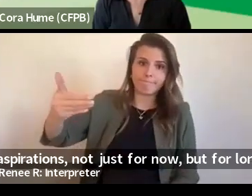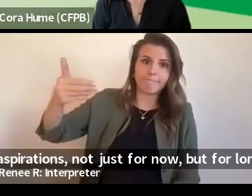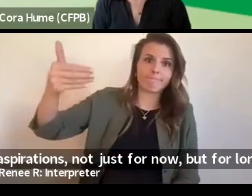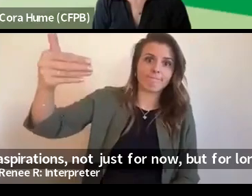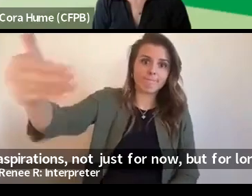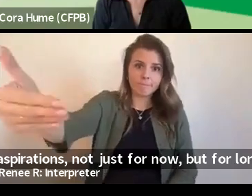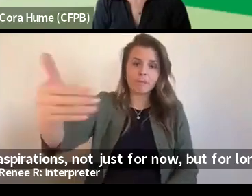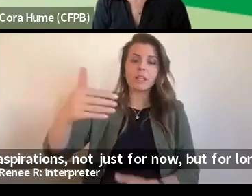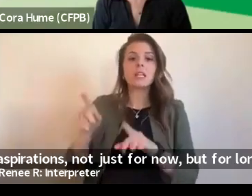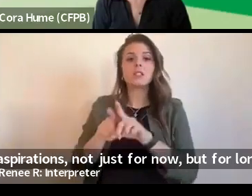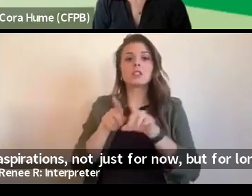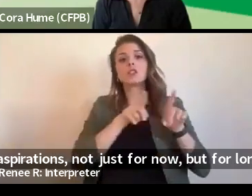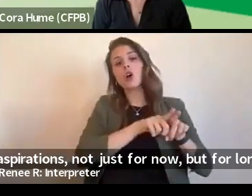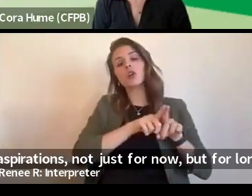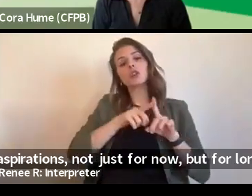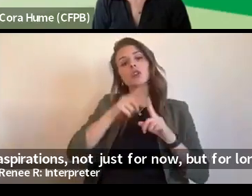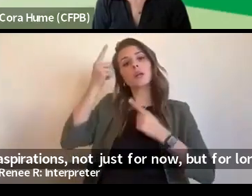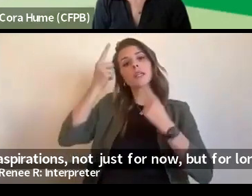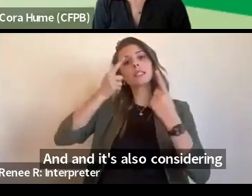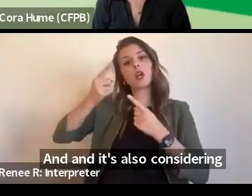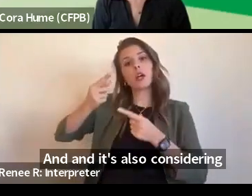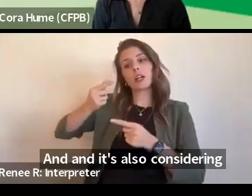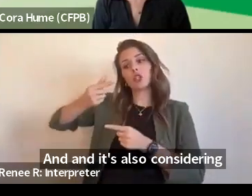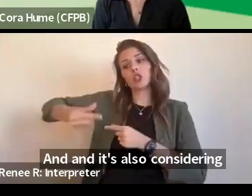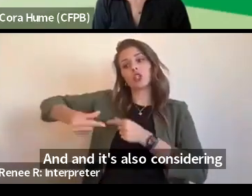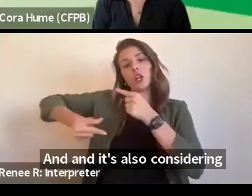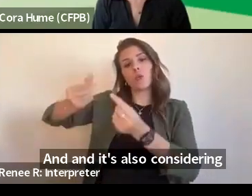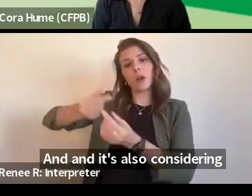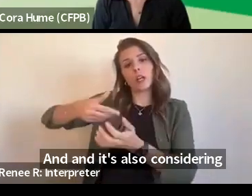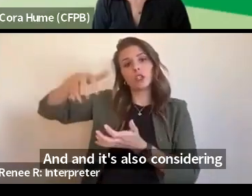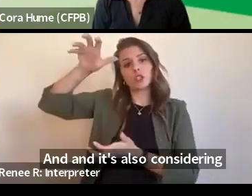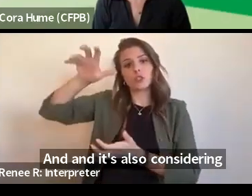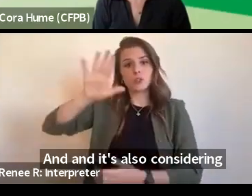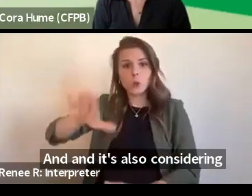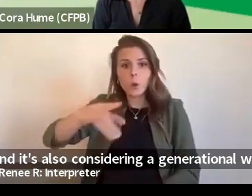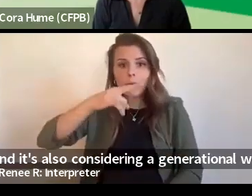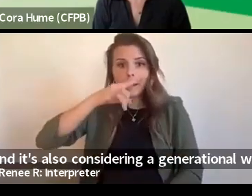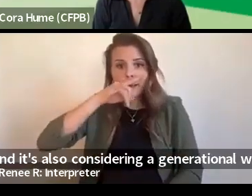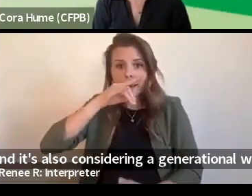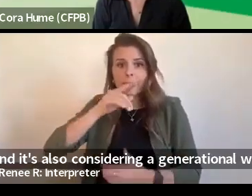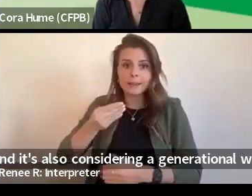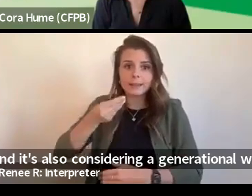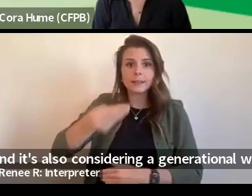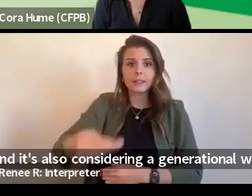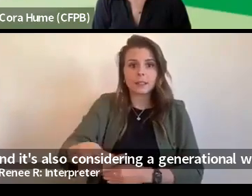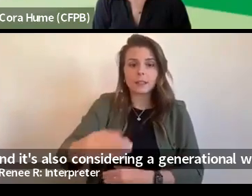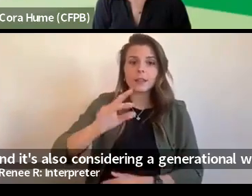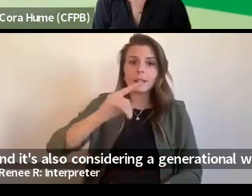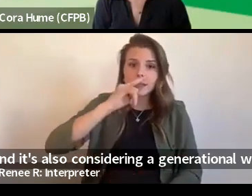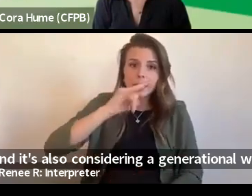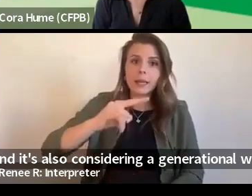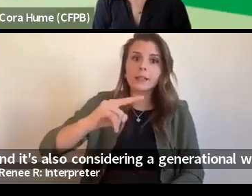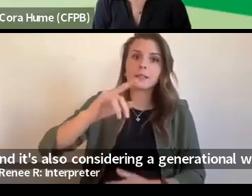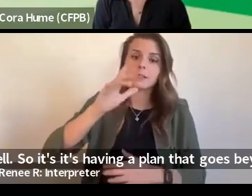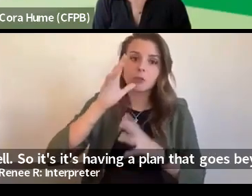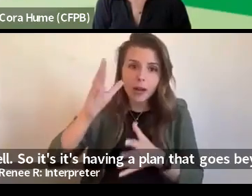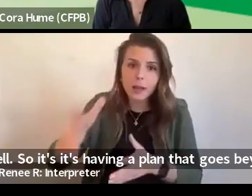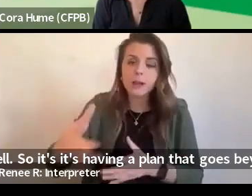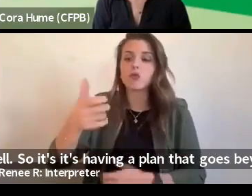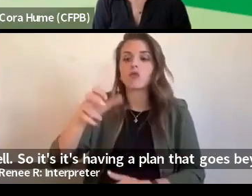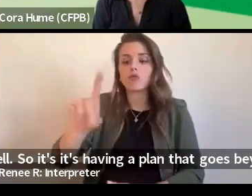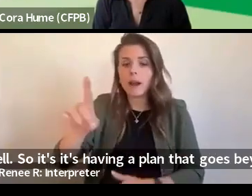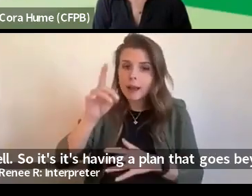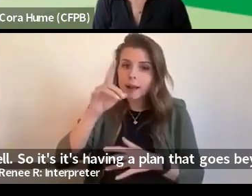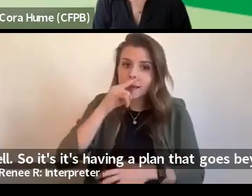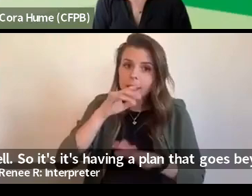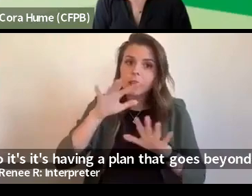also considering a generational wealth as well. So it's having a plan that goes beyond yourself. And so